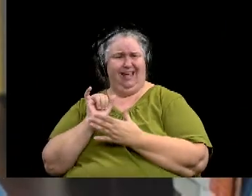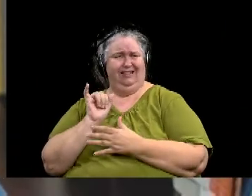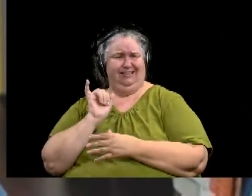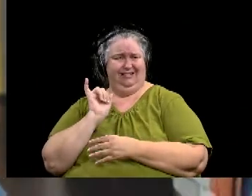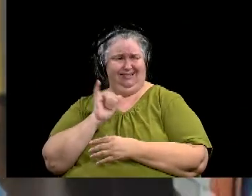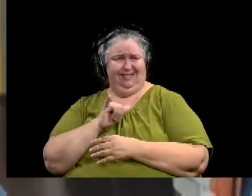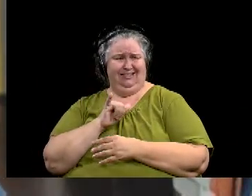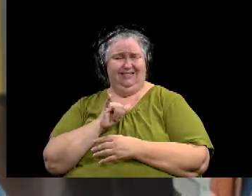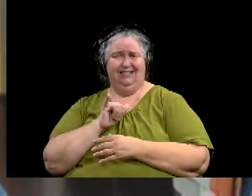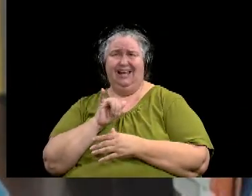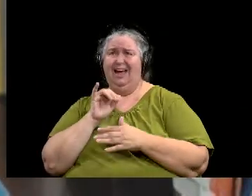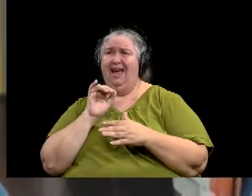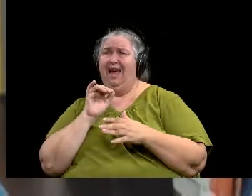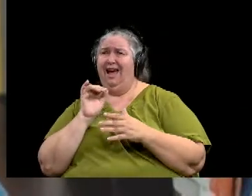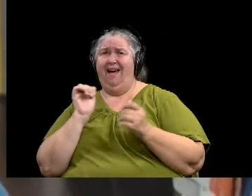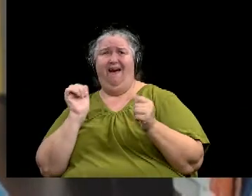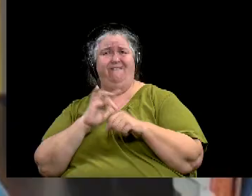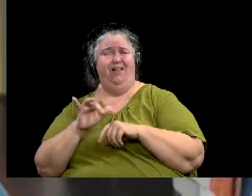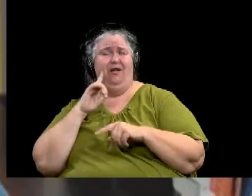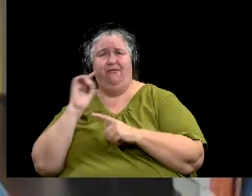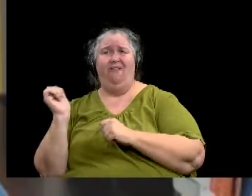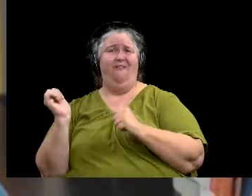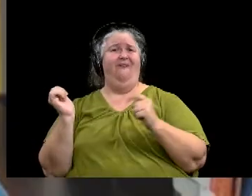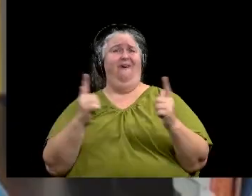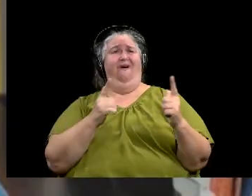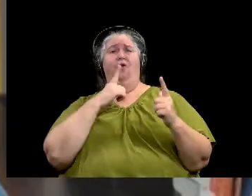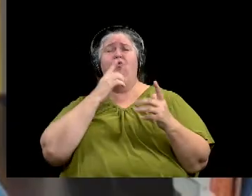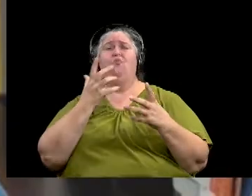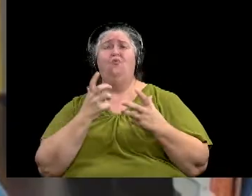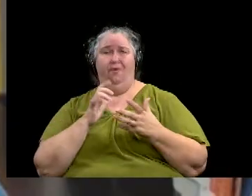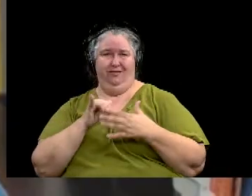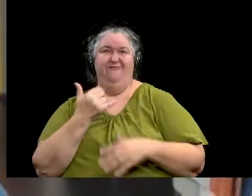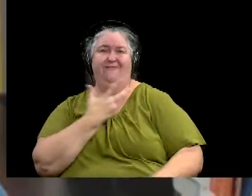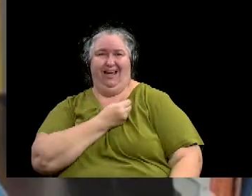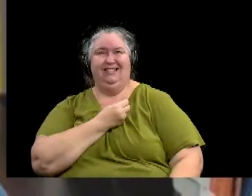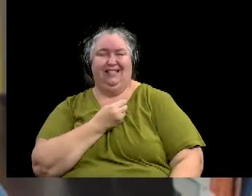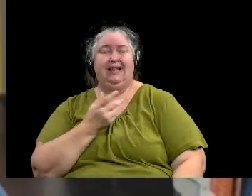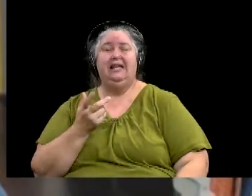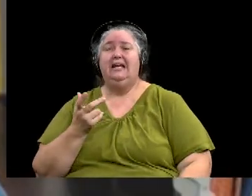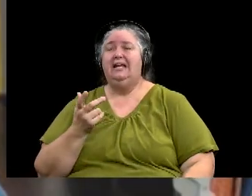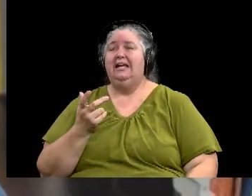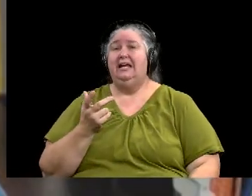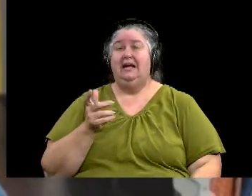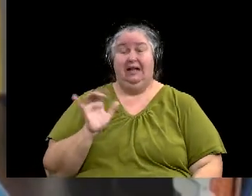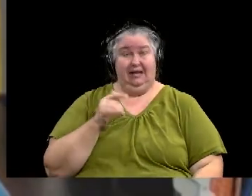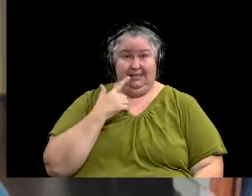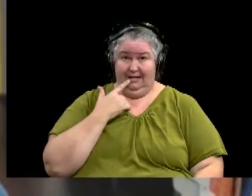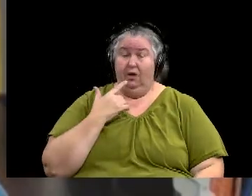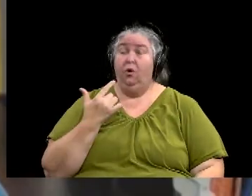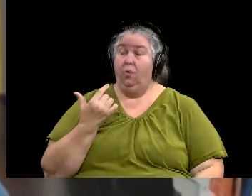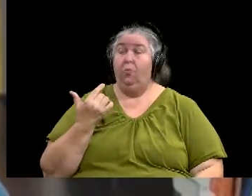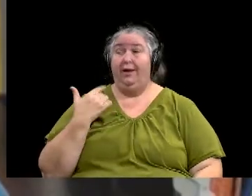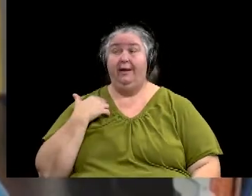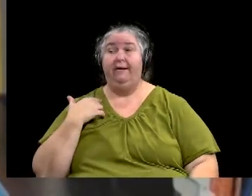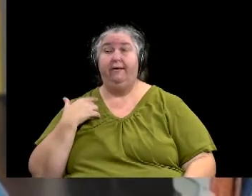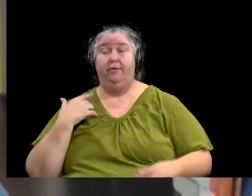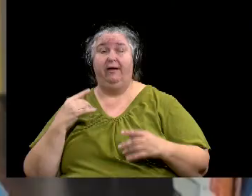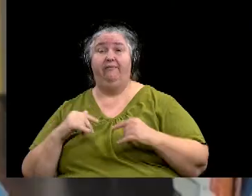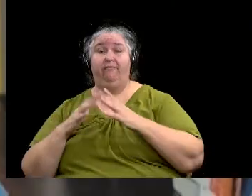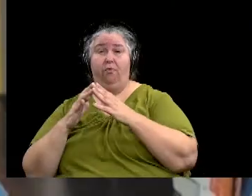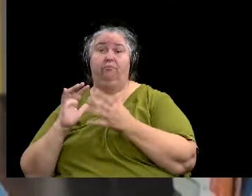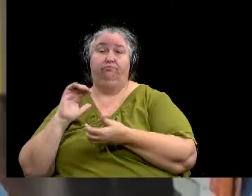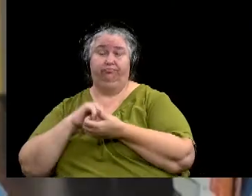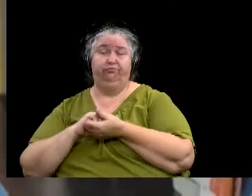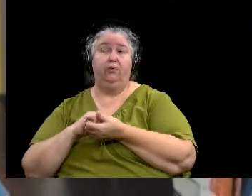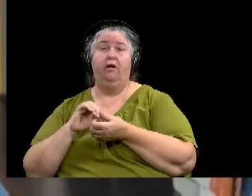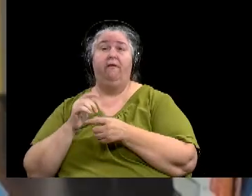that want the vaccine. And as I mentioned, we have formed a coalition that includes broad participation from many of our community partners, and